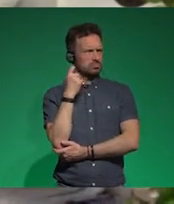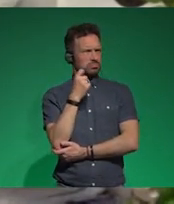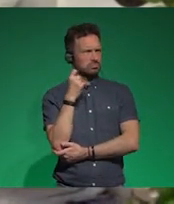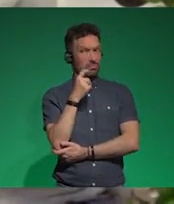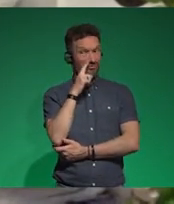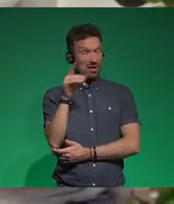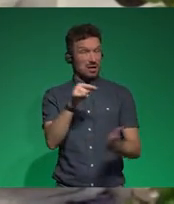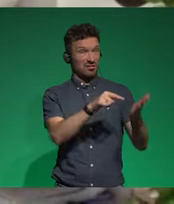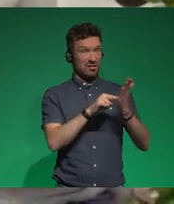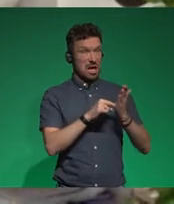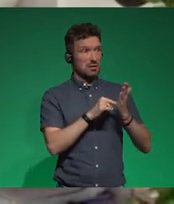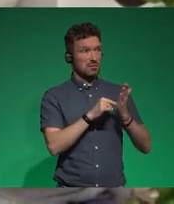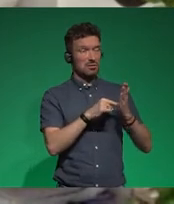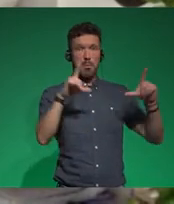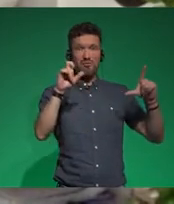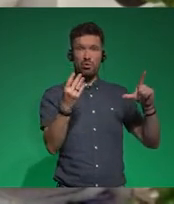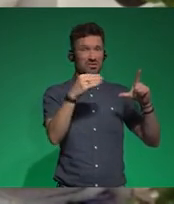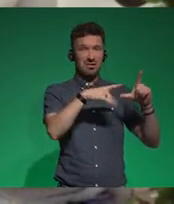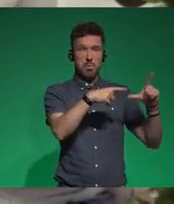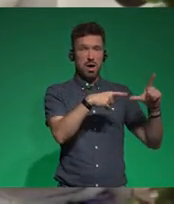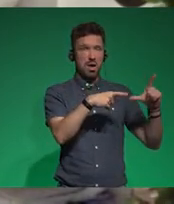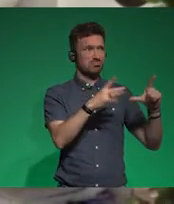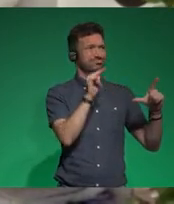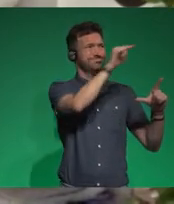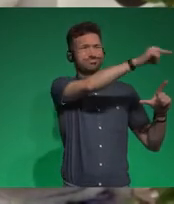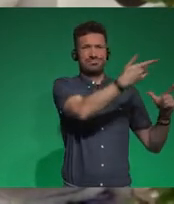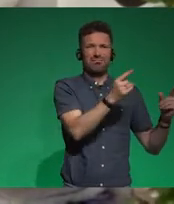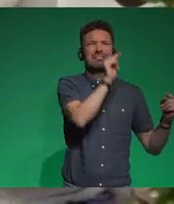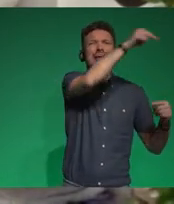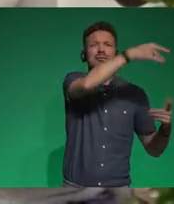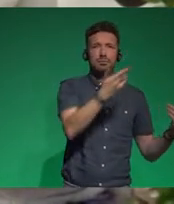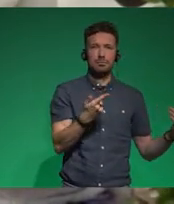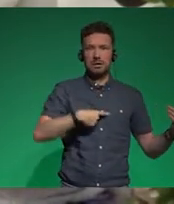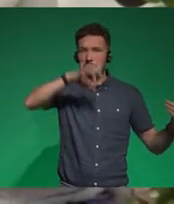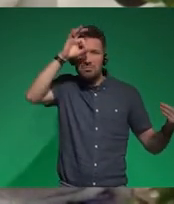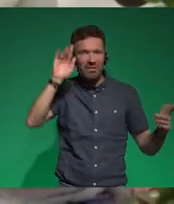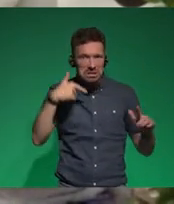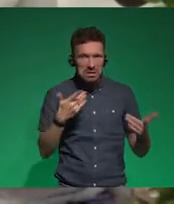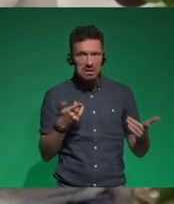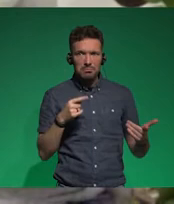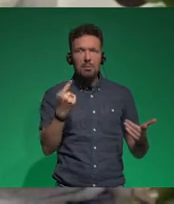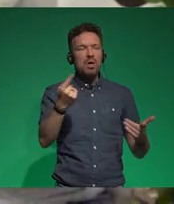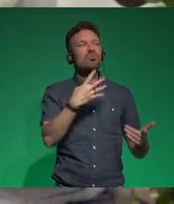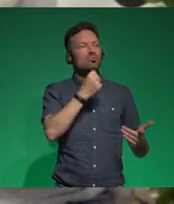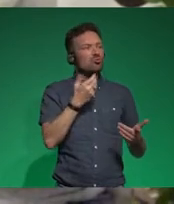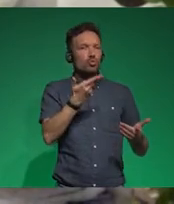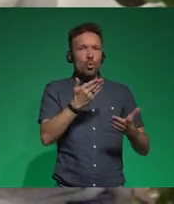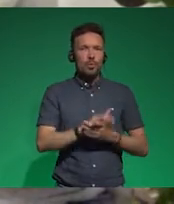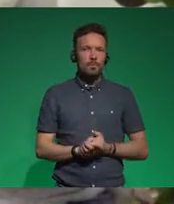ambiguous. But actually for the local stories of that time and